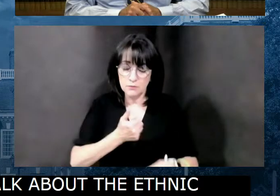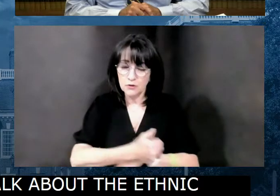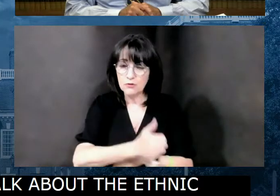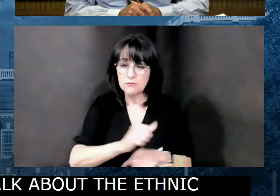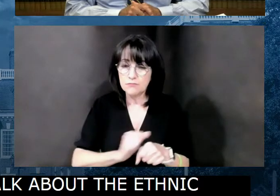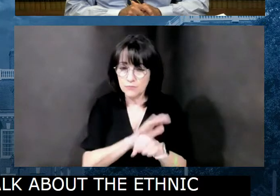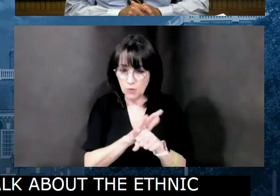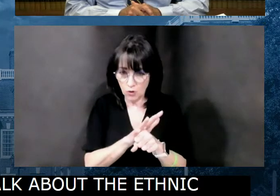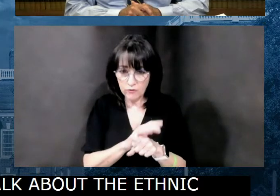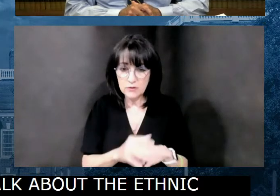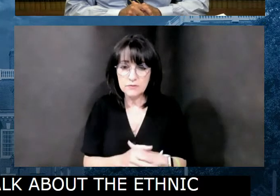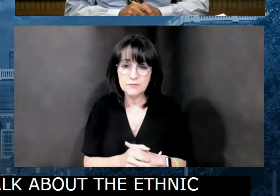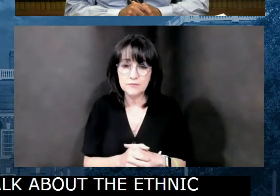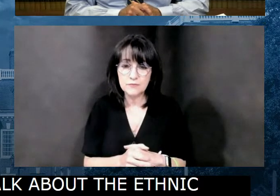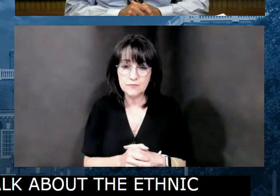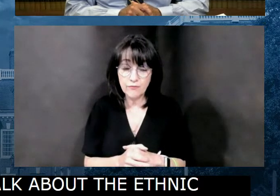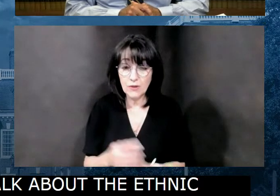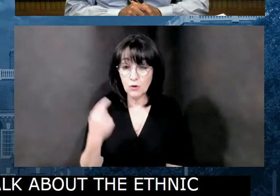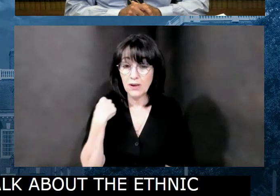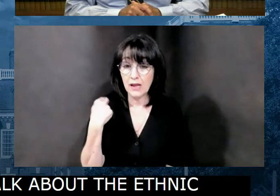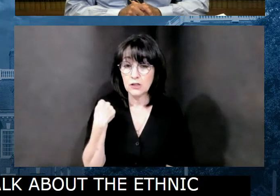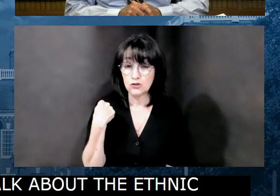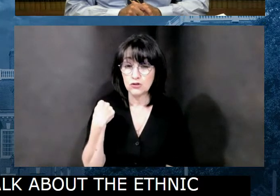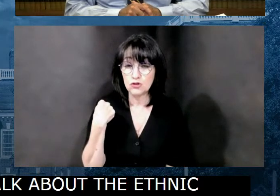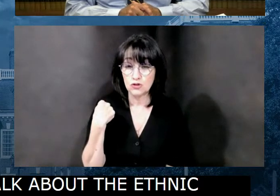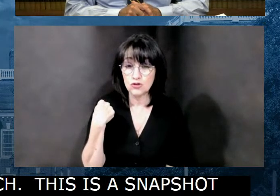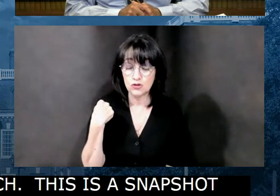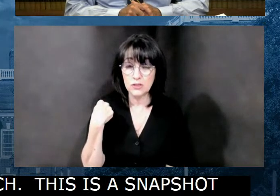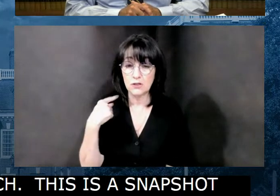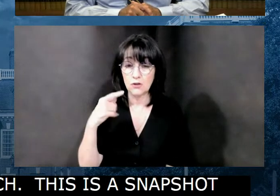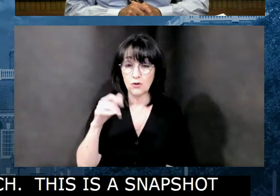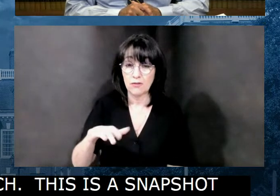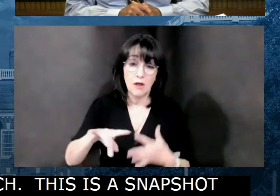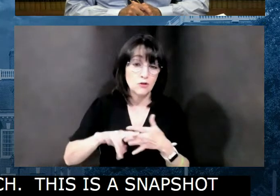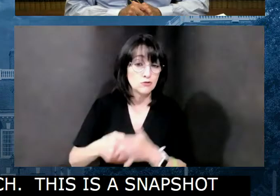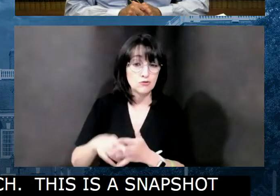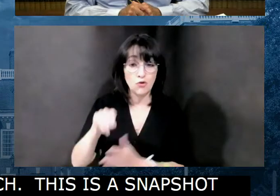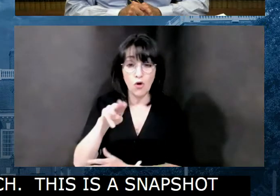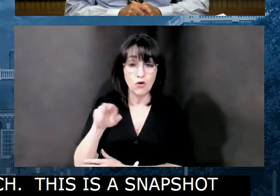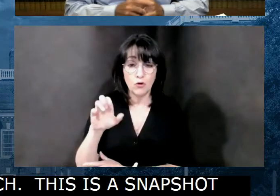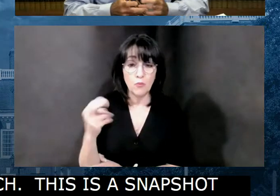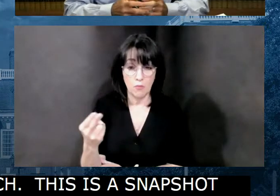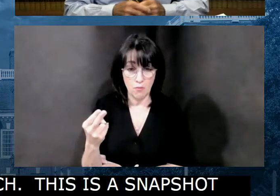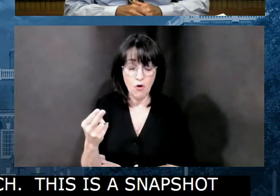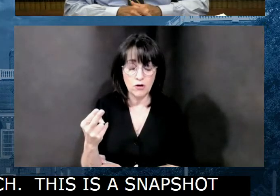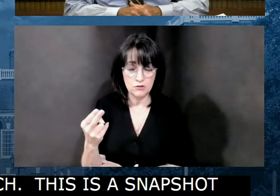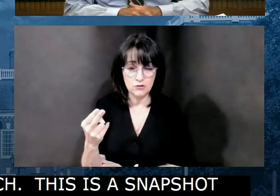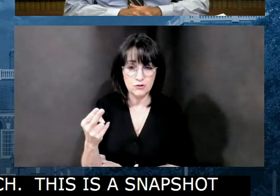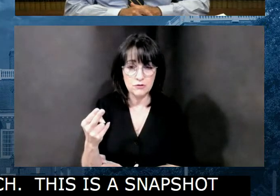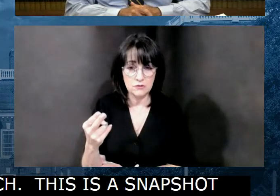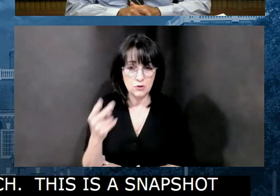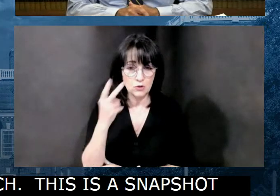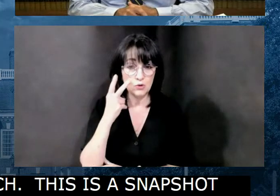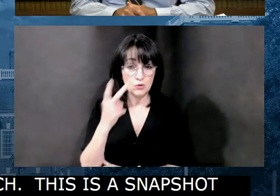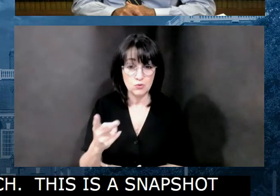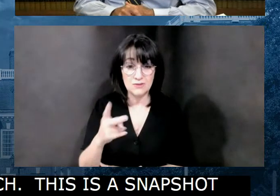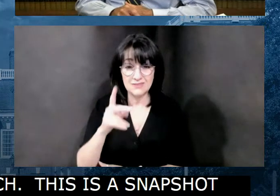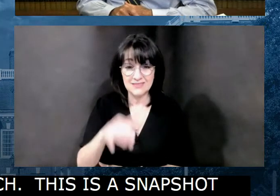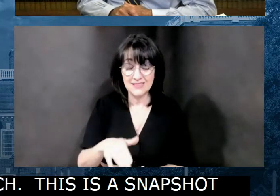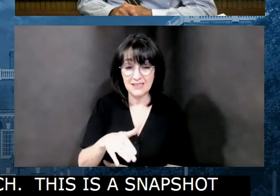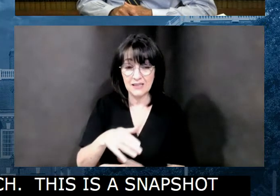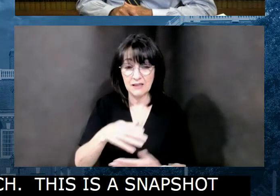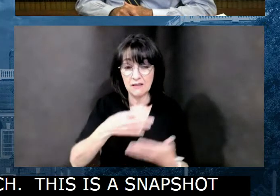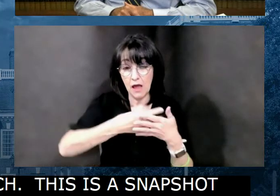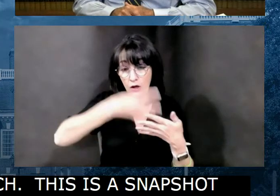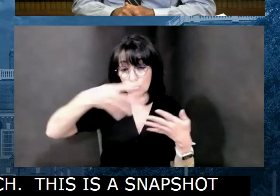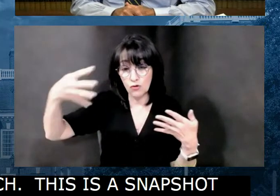early March of 2020. You can see the run up in cases and hospitalizations. This is hospitalizations